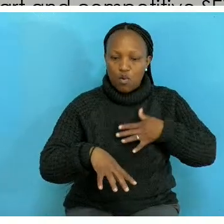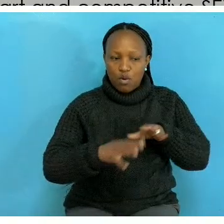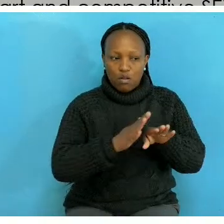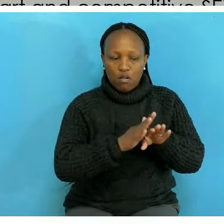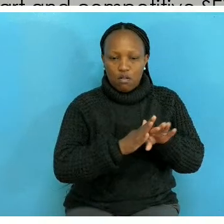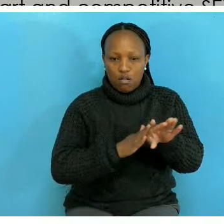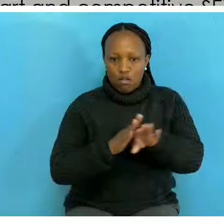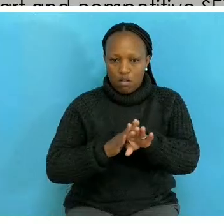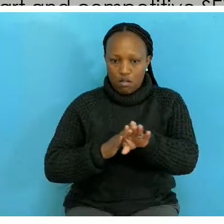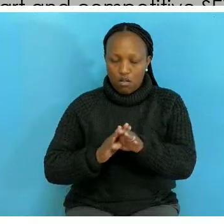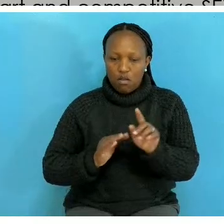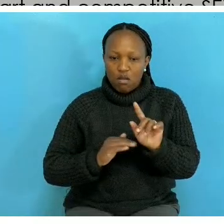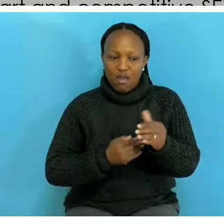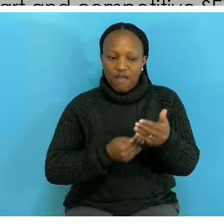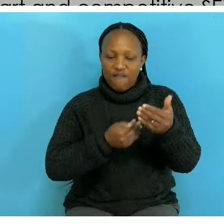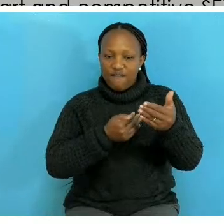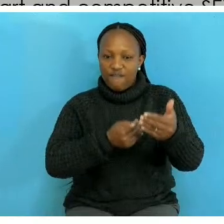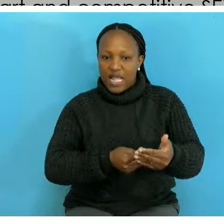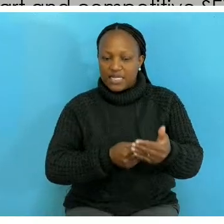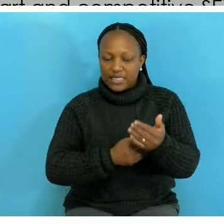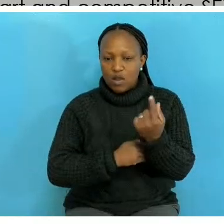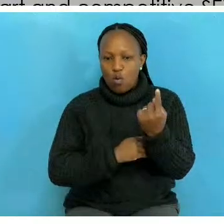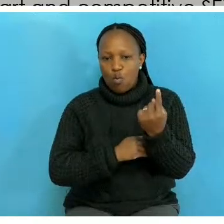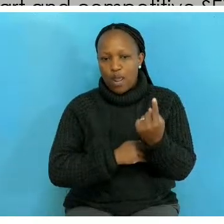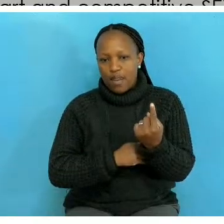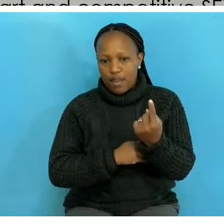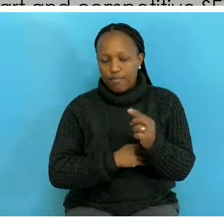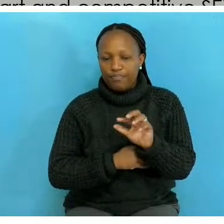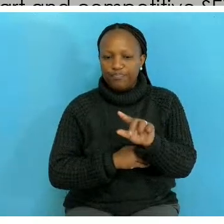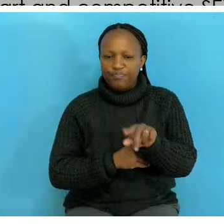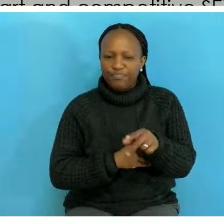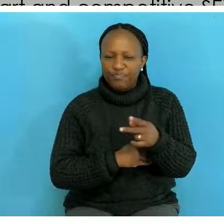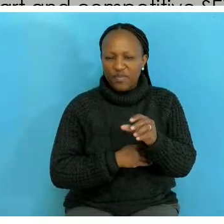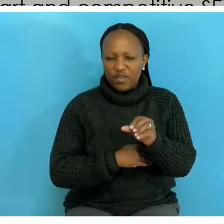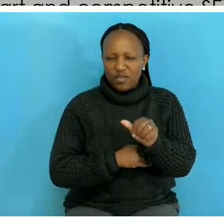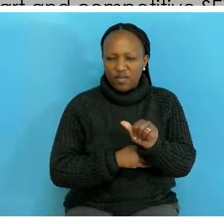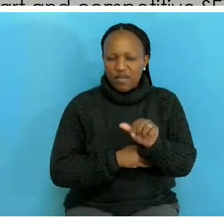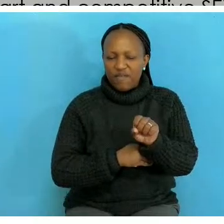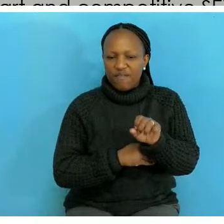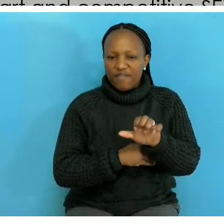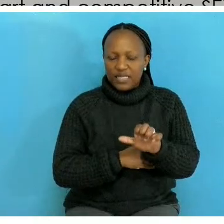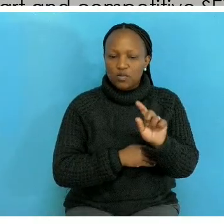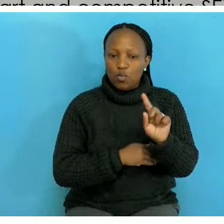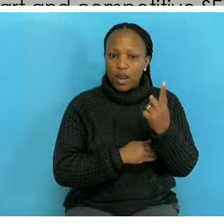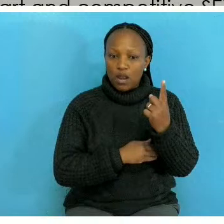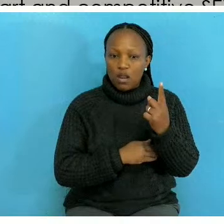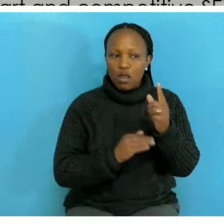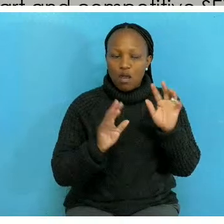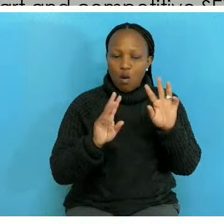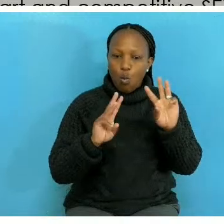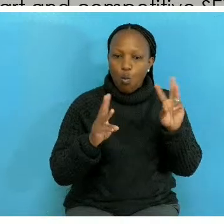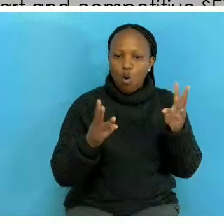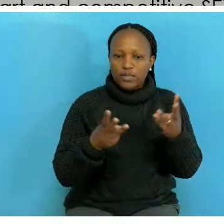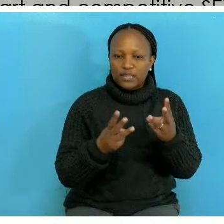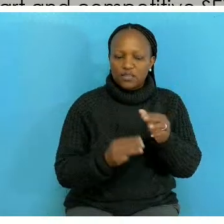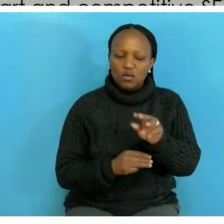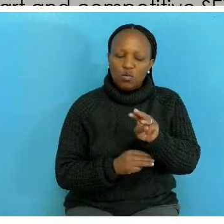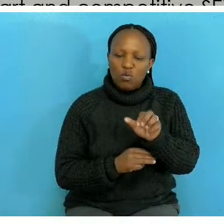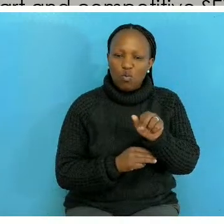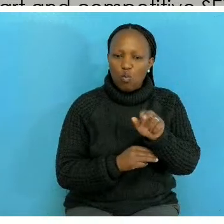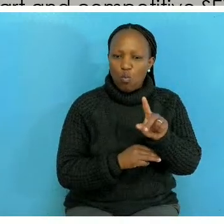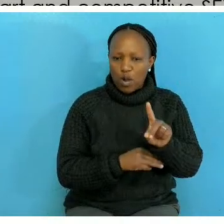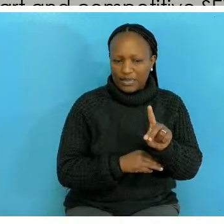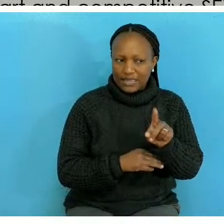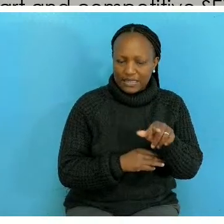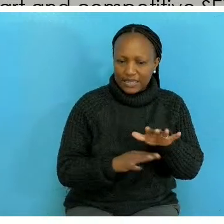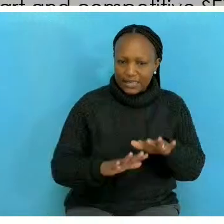we focused a lot in the surrounding communities, the wards around the city of Tshwane. And the focus that we look